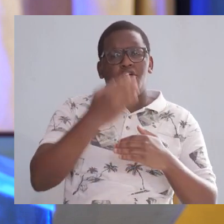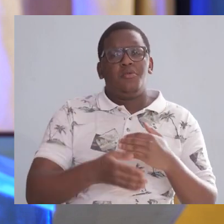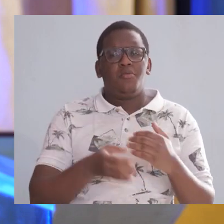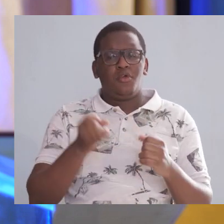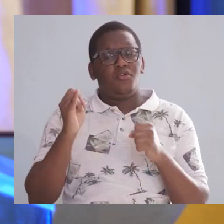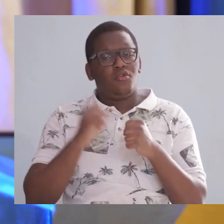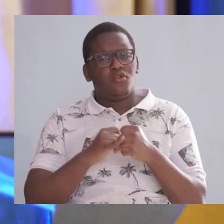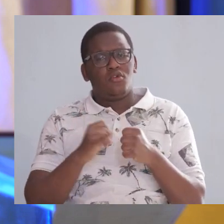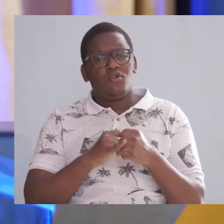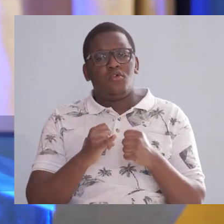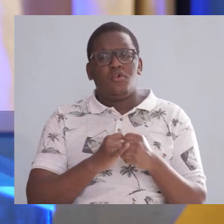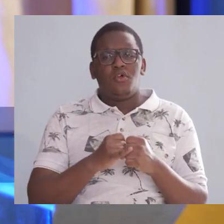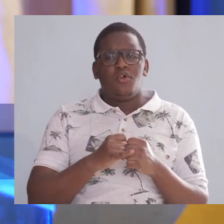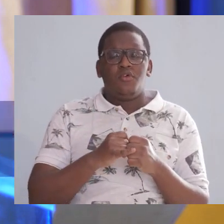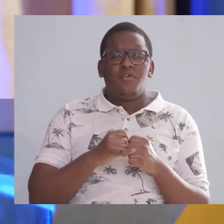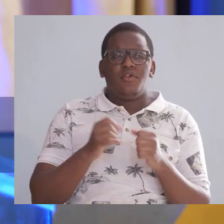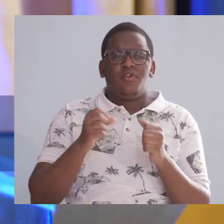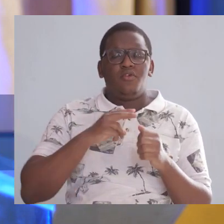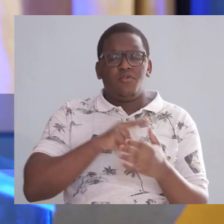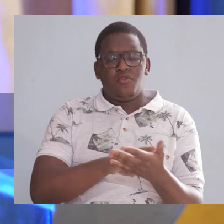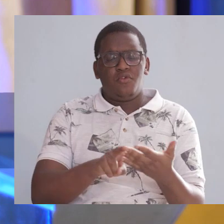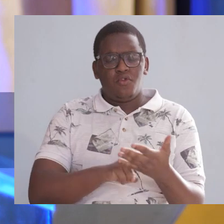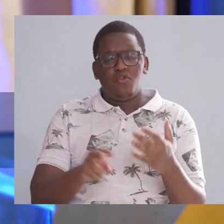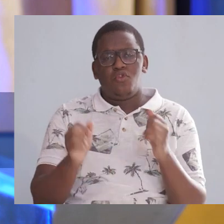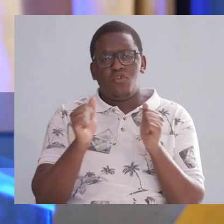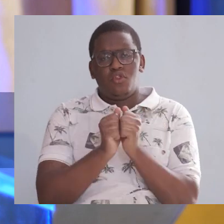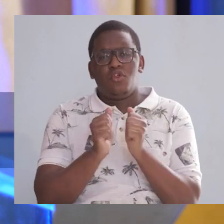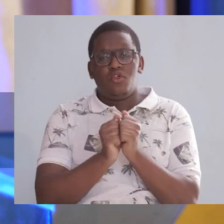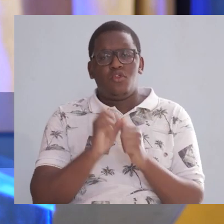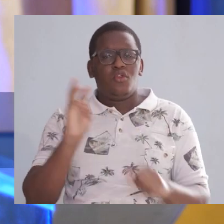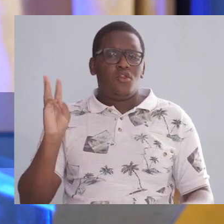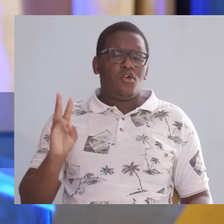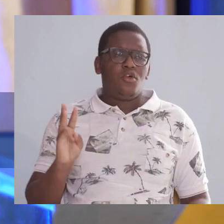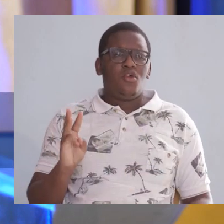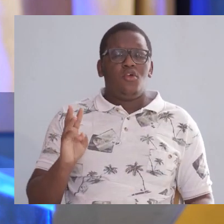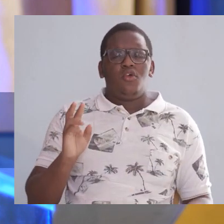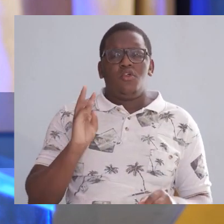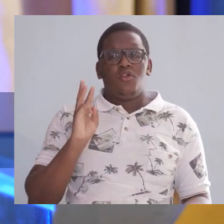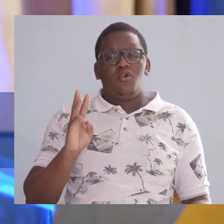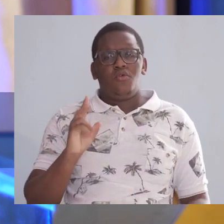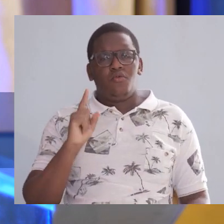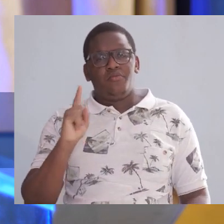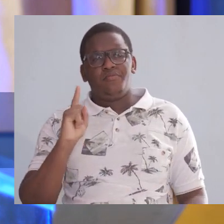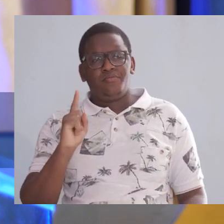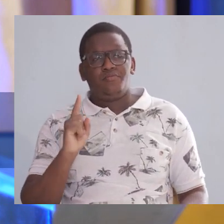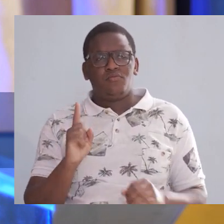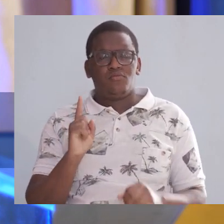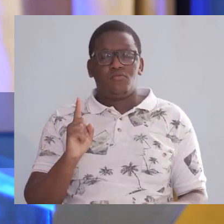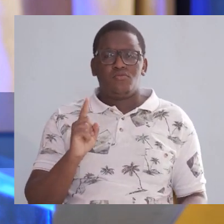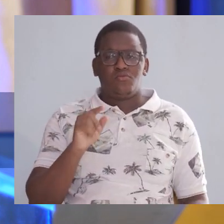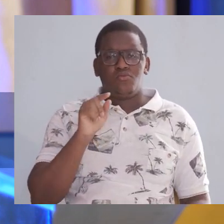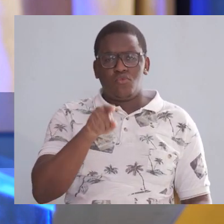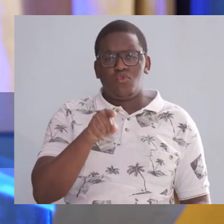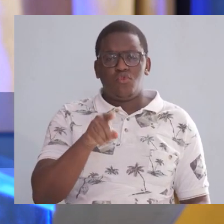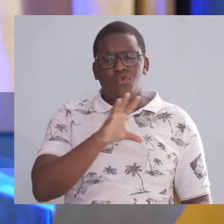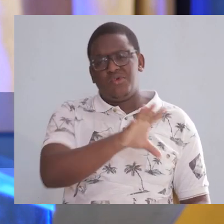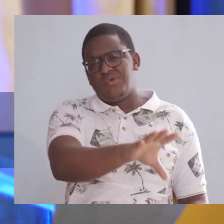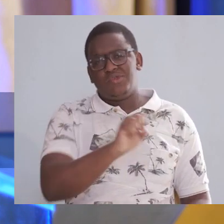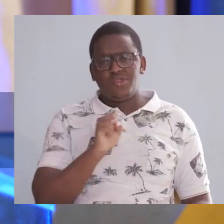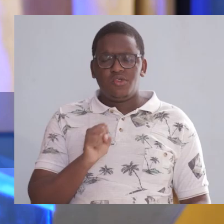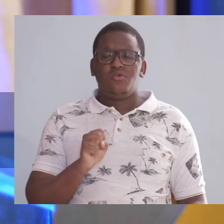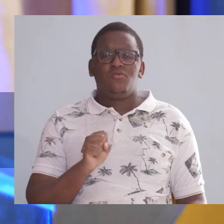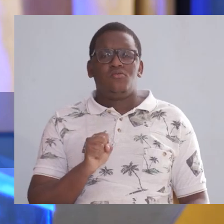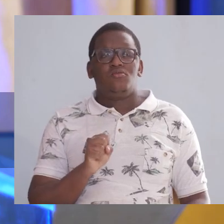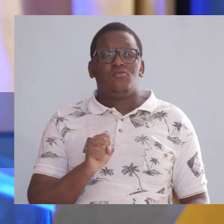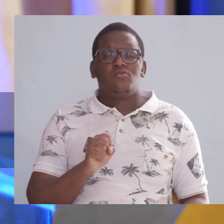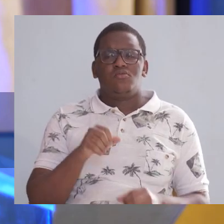verses 30 to 31. And we are talking about the commandment, you shall not steal. Proverbs